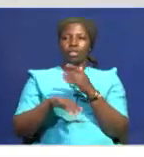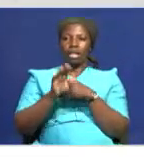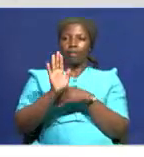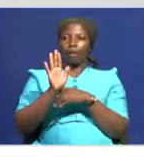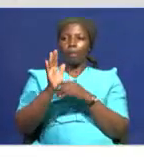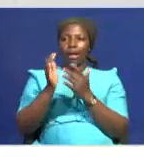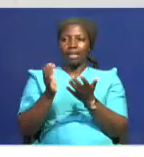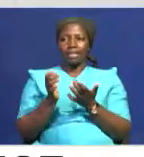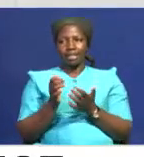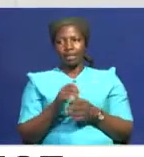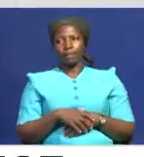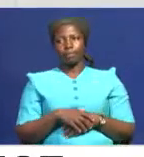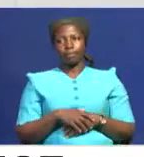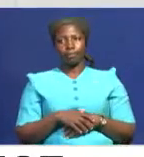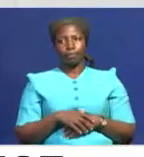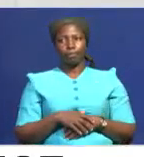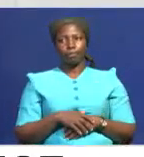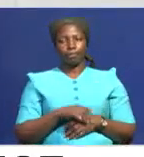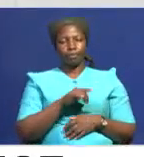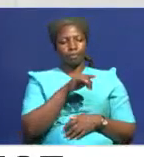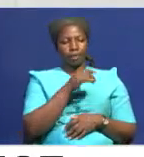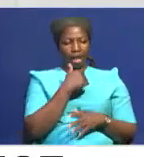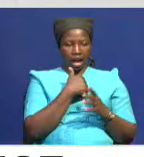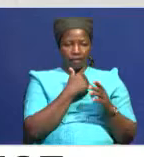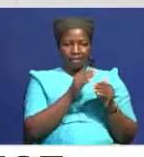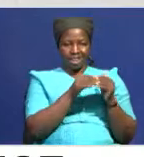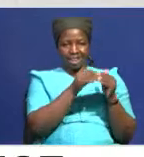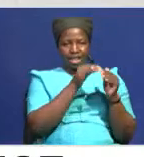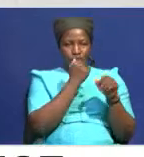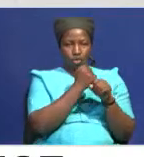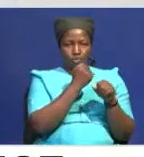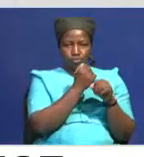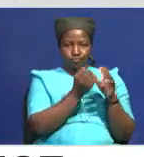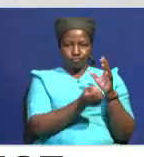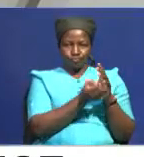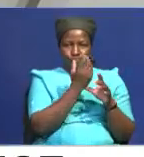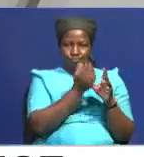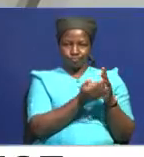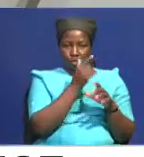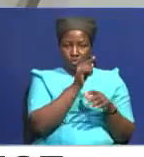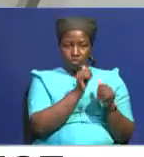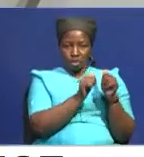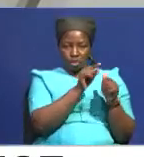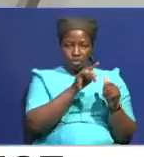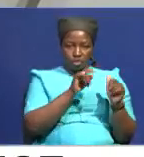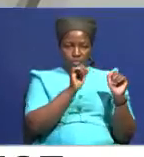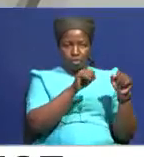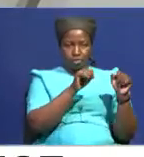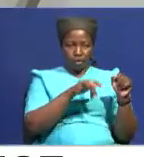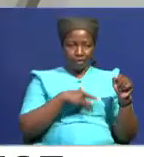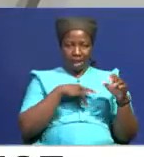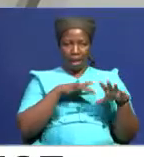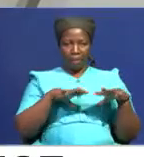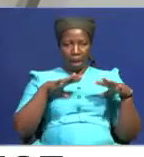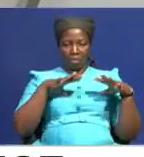Has this generated to job creation that you would be proud of? I would say